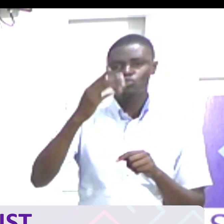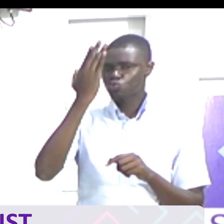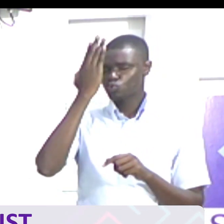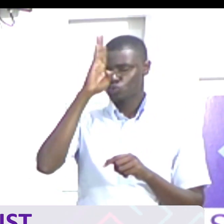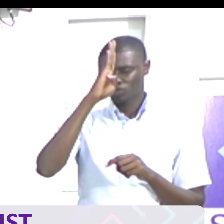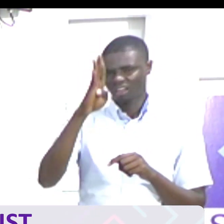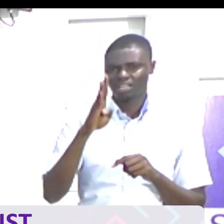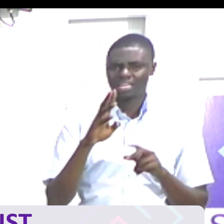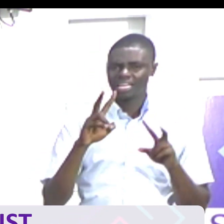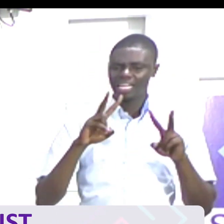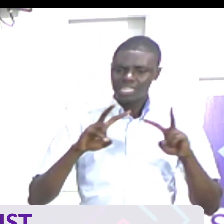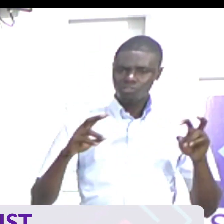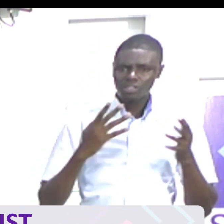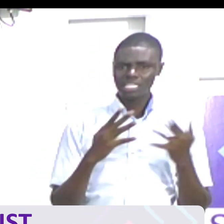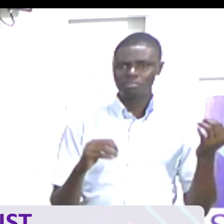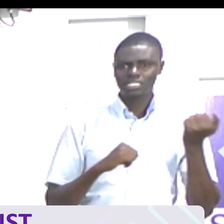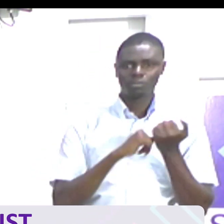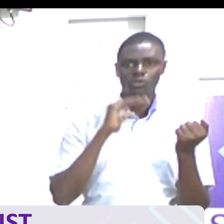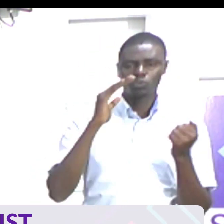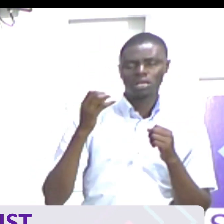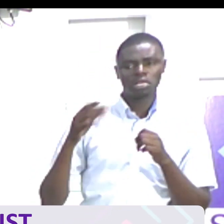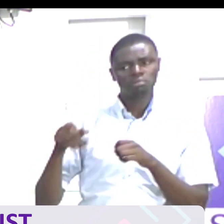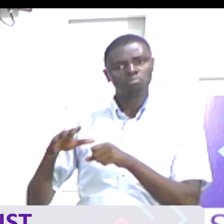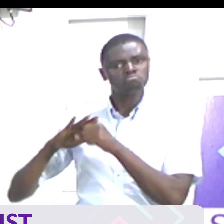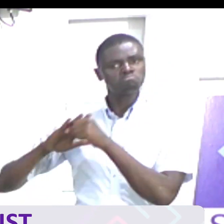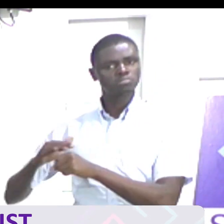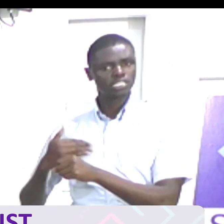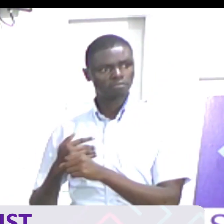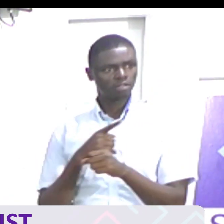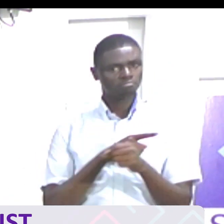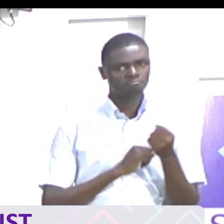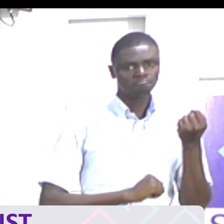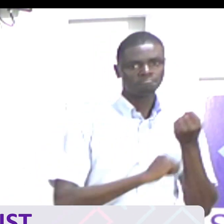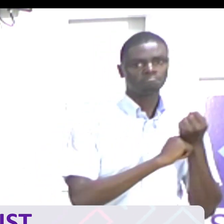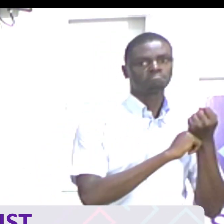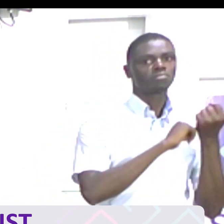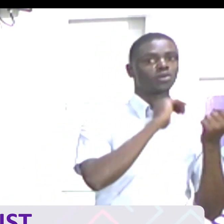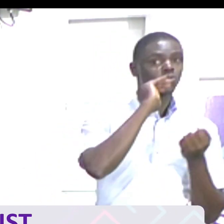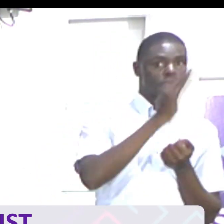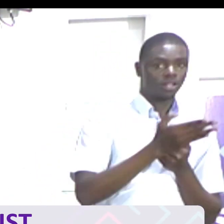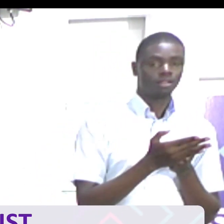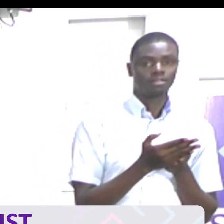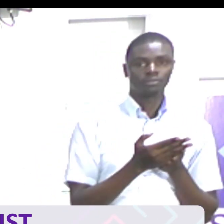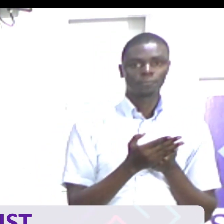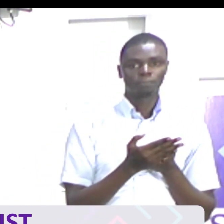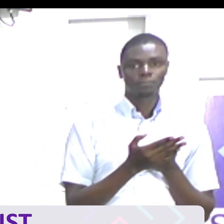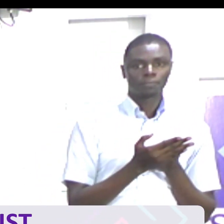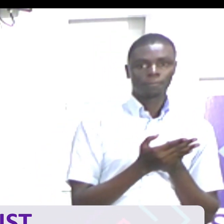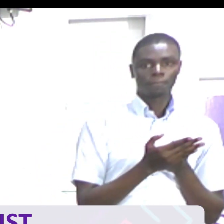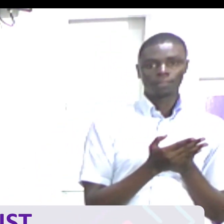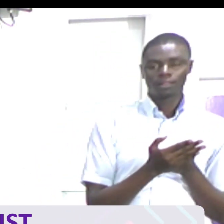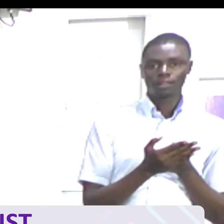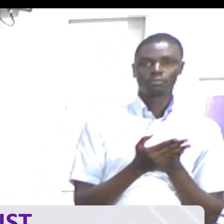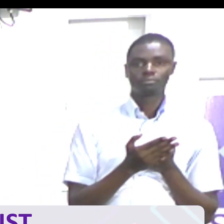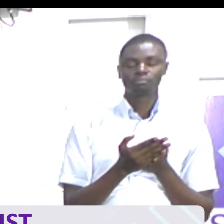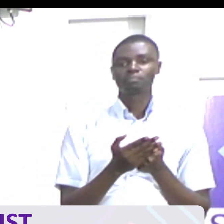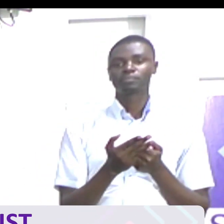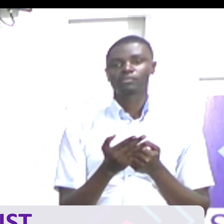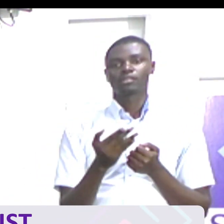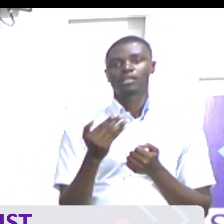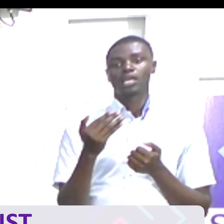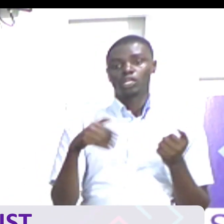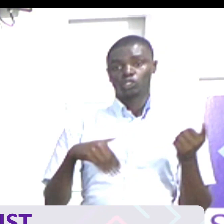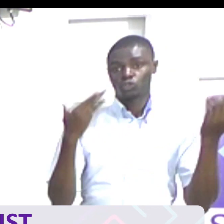kata kusupport pale. Ukipata pressure hii side wewe unajua kuna hii side kuna exit room pale. Ndio. And of course pia